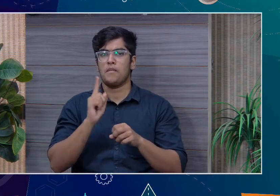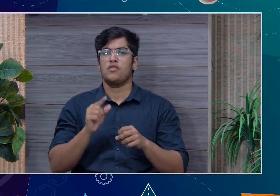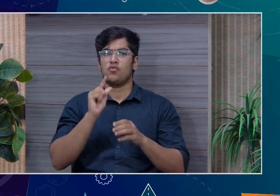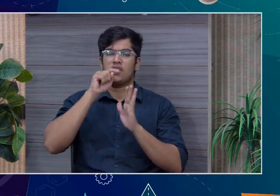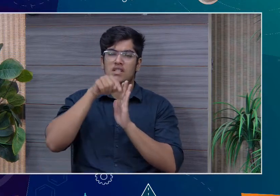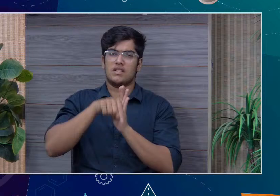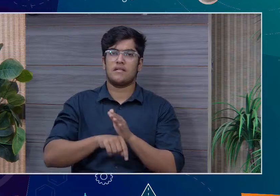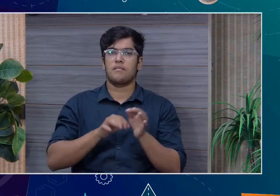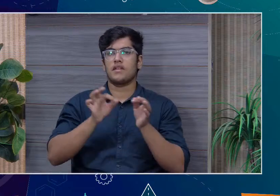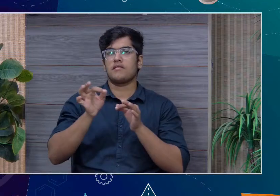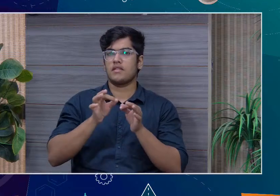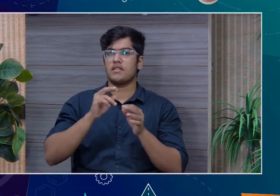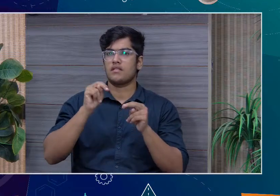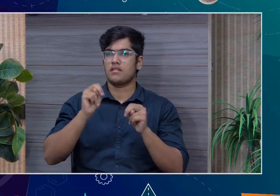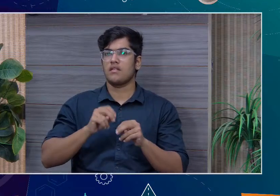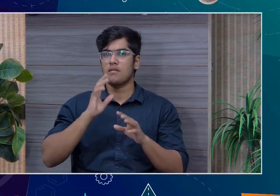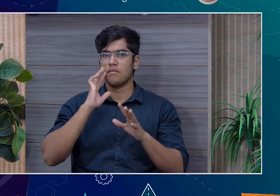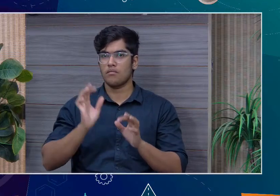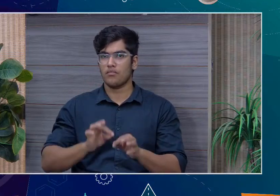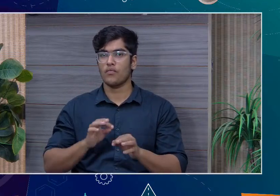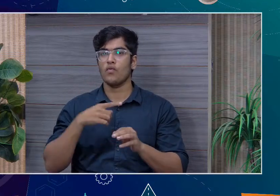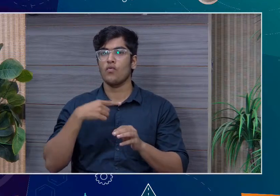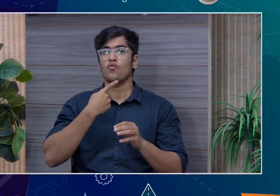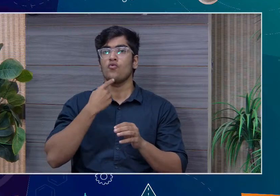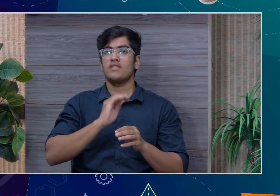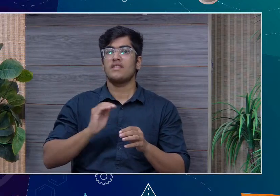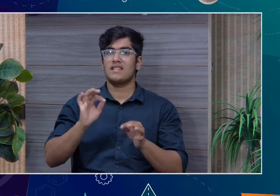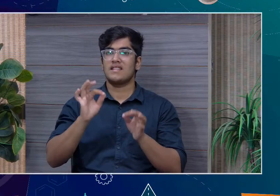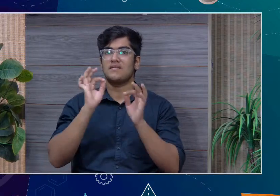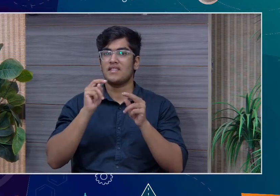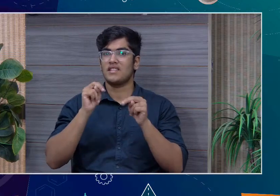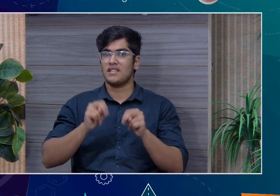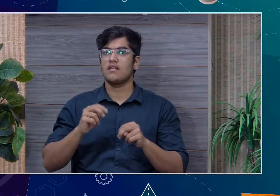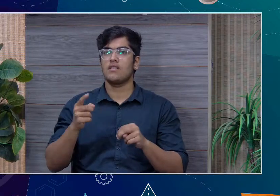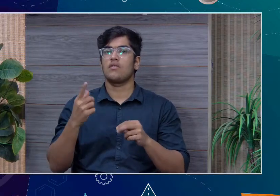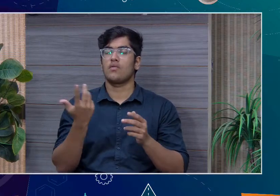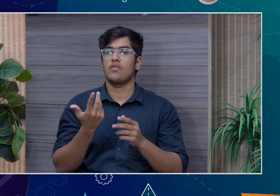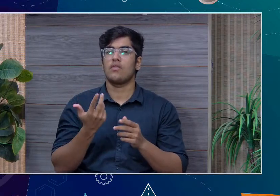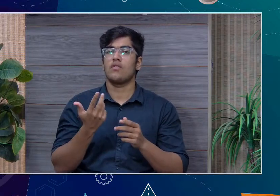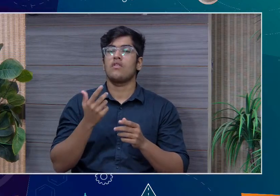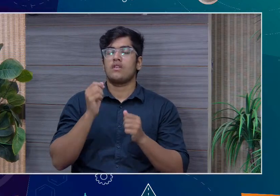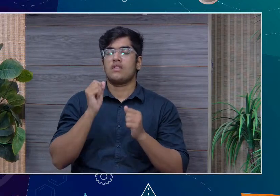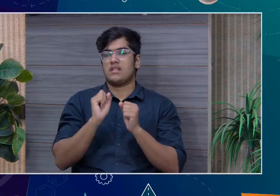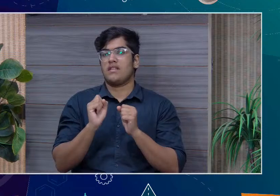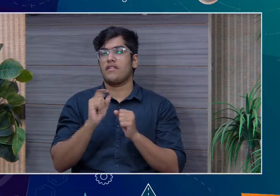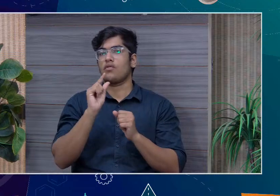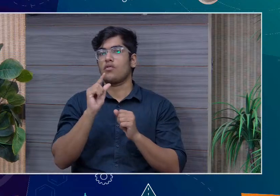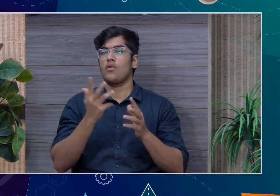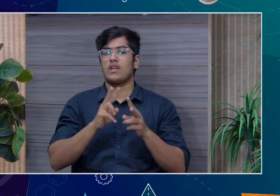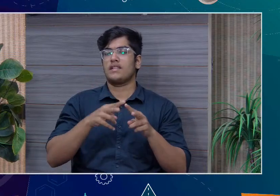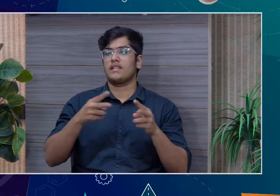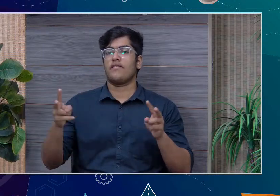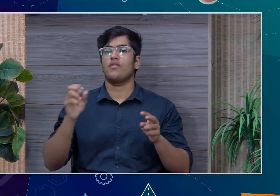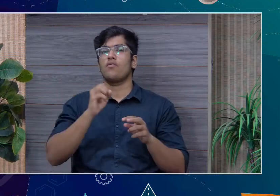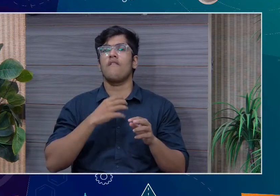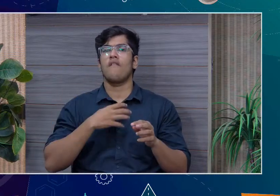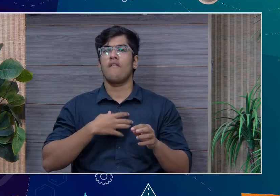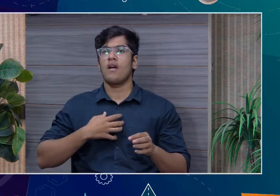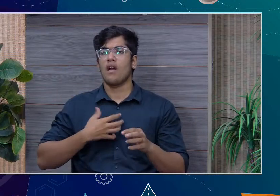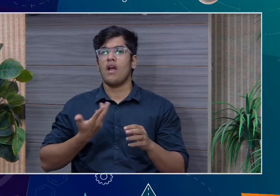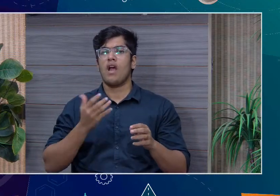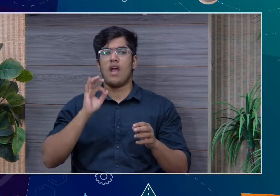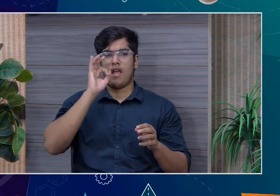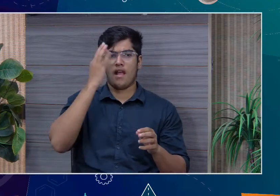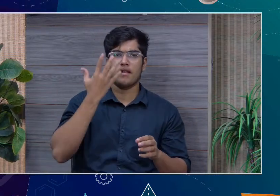in-depth explanation. Children with special needs find it particularly difficult to differentiate between emotions. So why